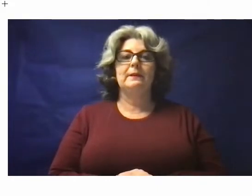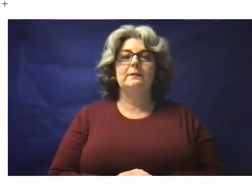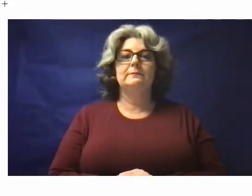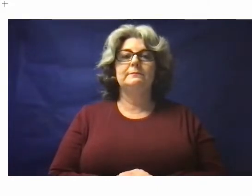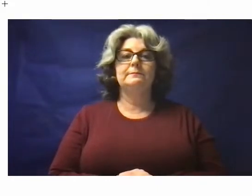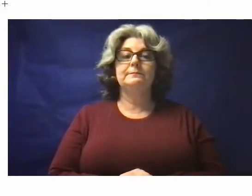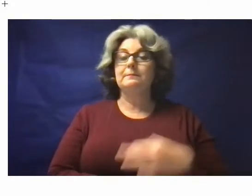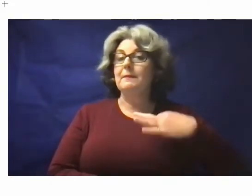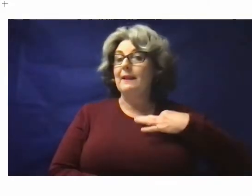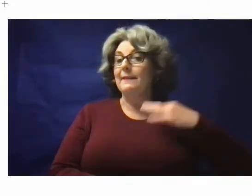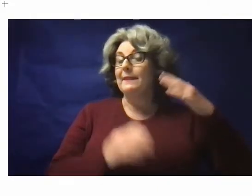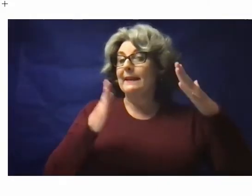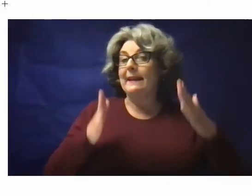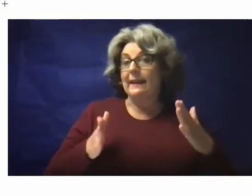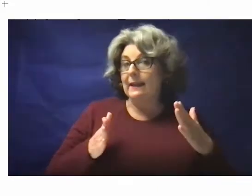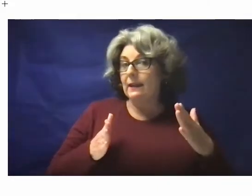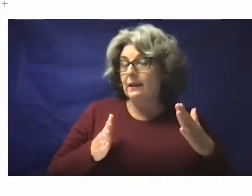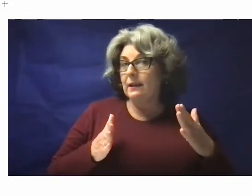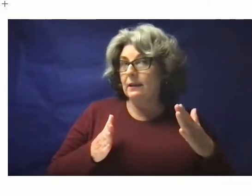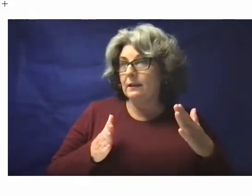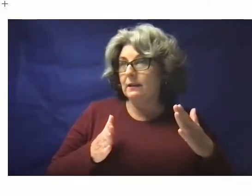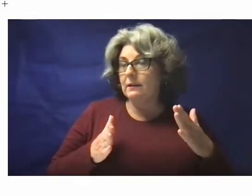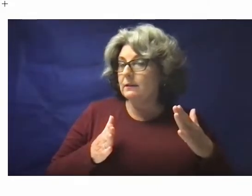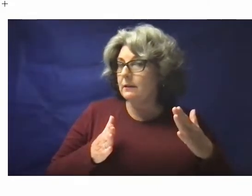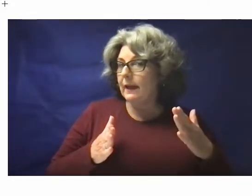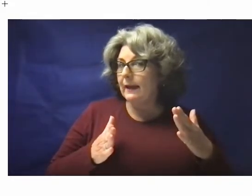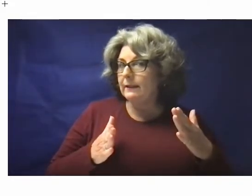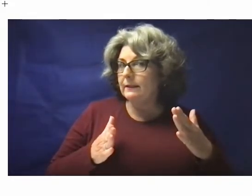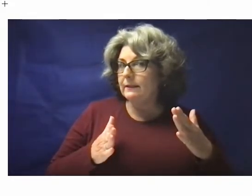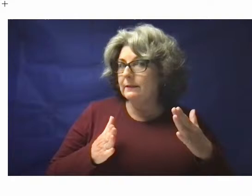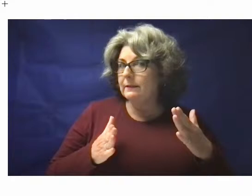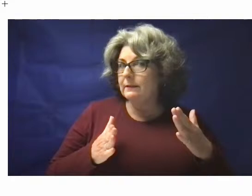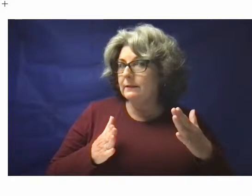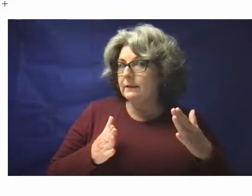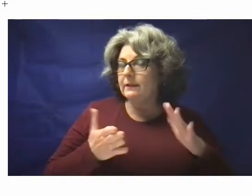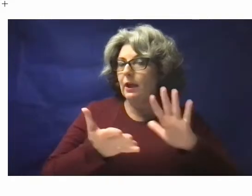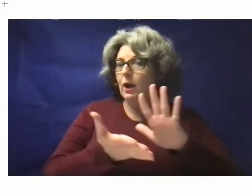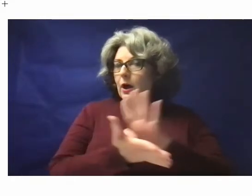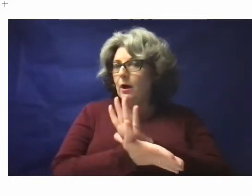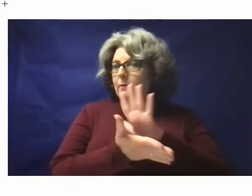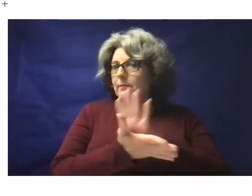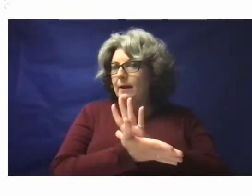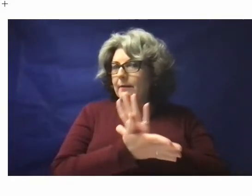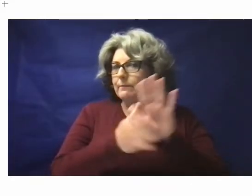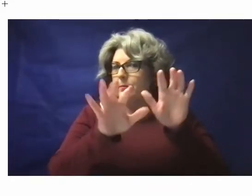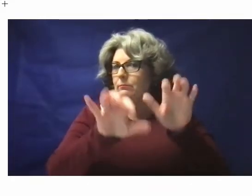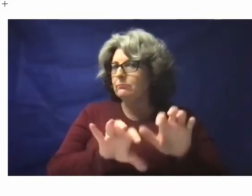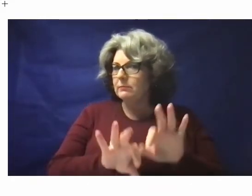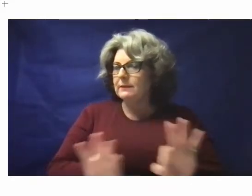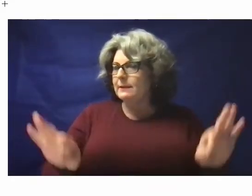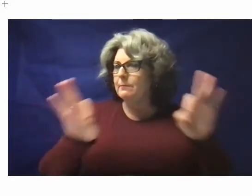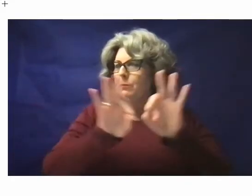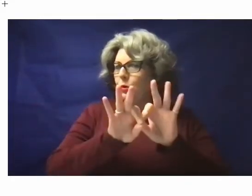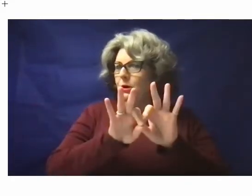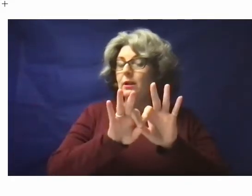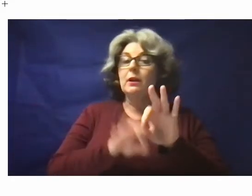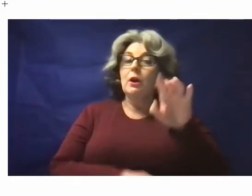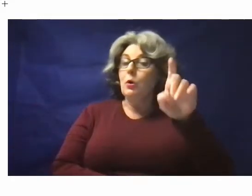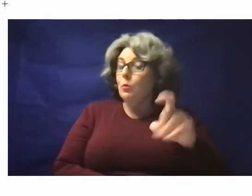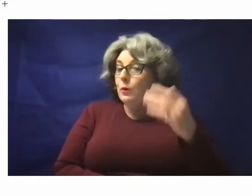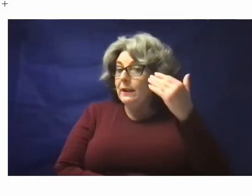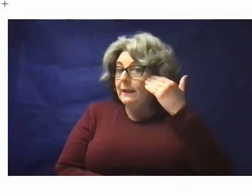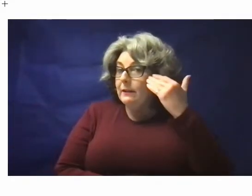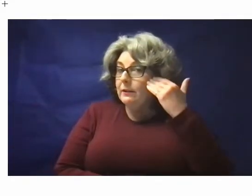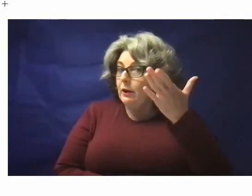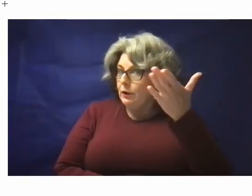candidate wrote the written test on a piece of paper. That's not what is important. All we need to know is that you